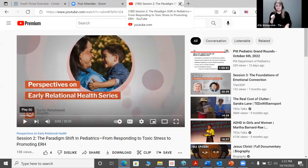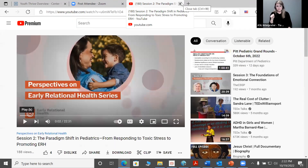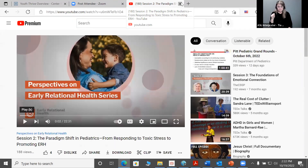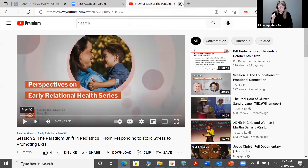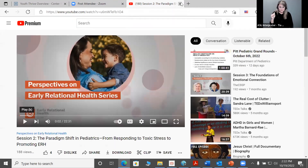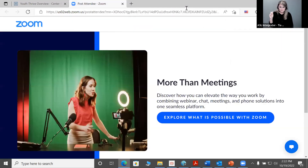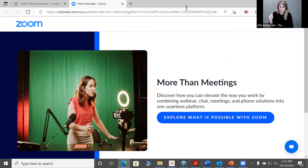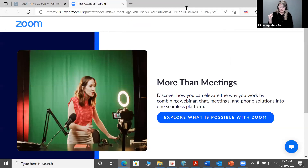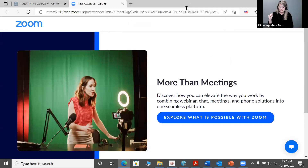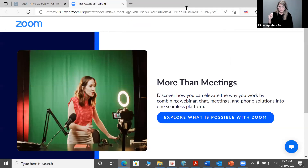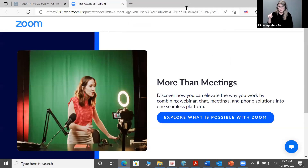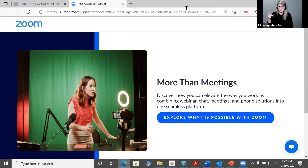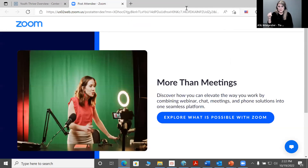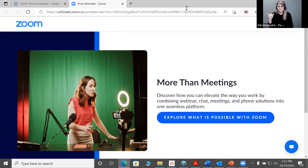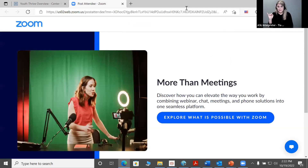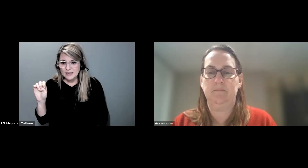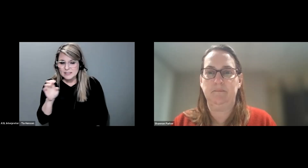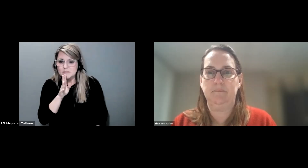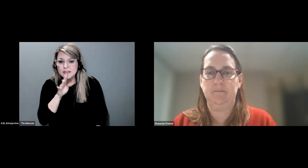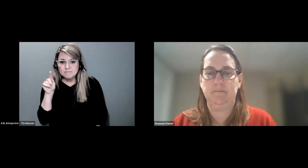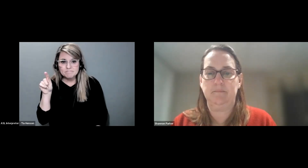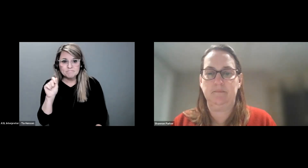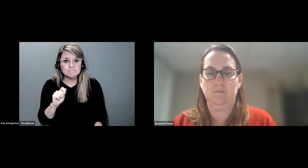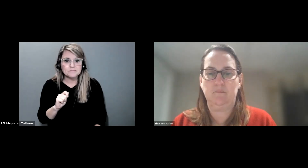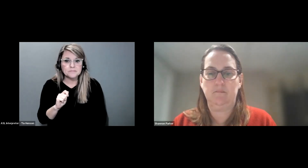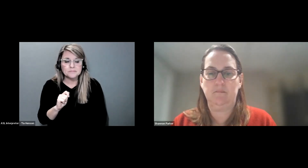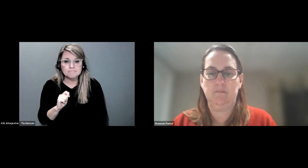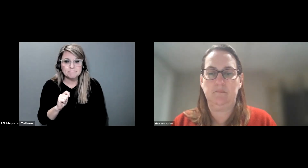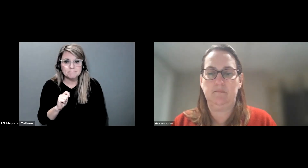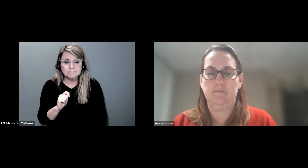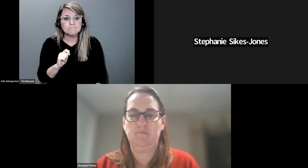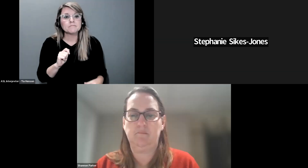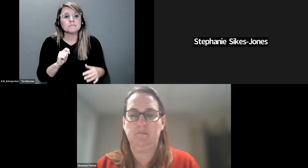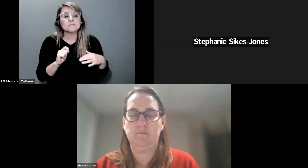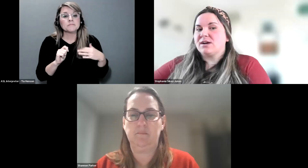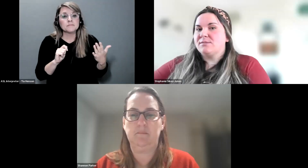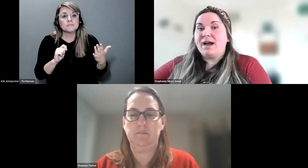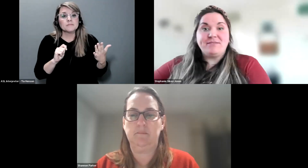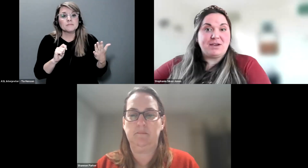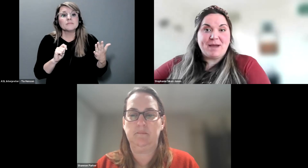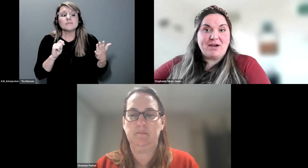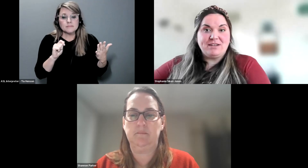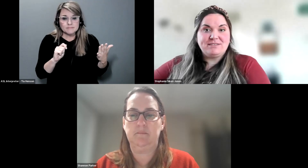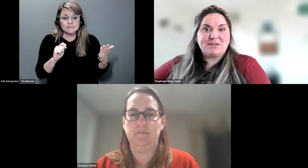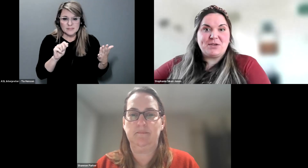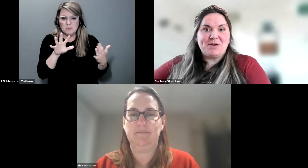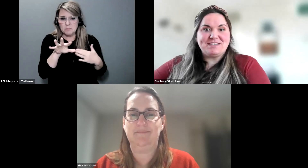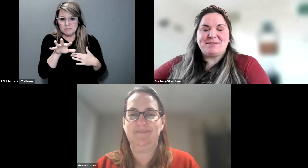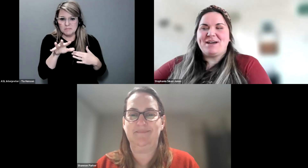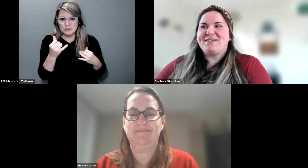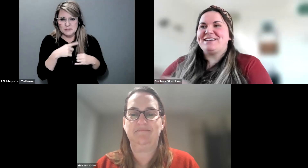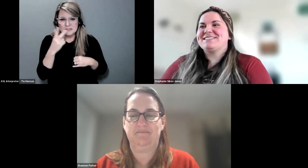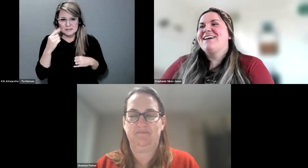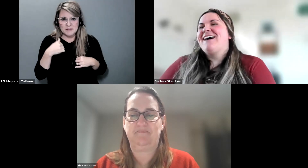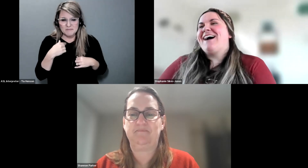you. So some of the highlights that we like to point out from the video, and I will turn my video back on so